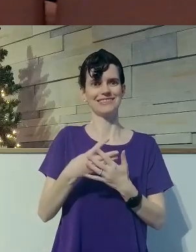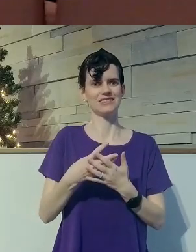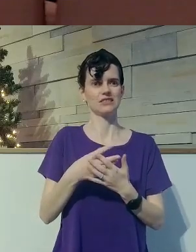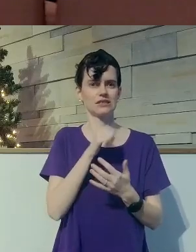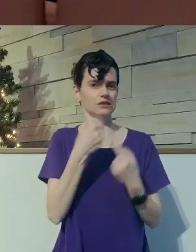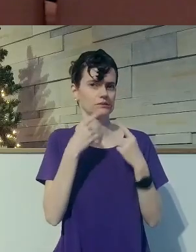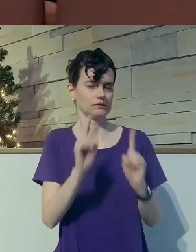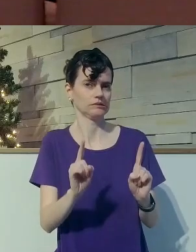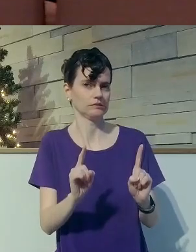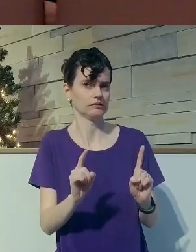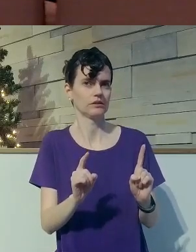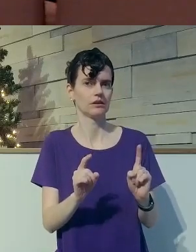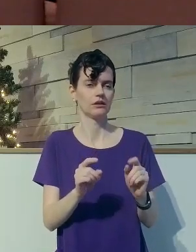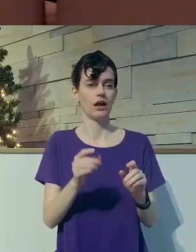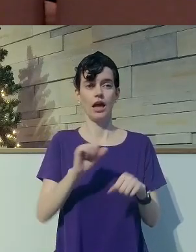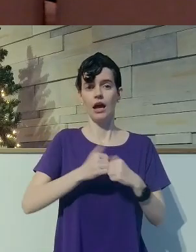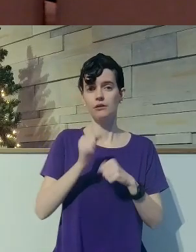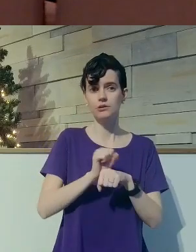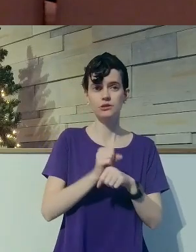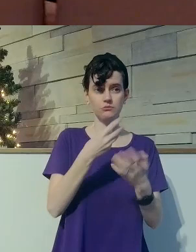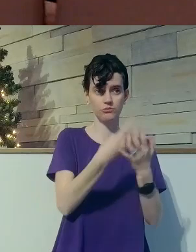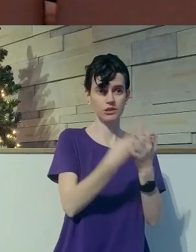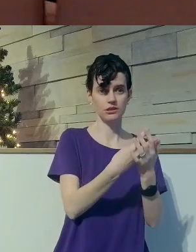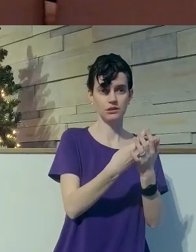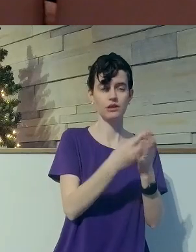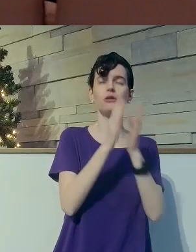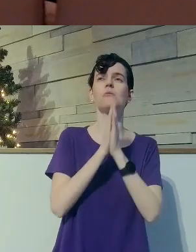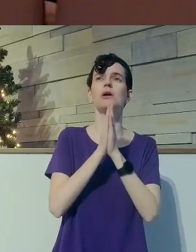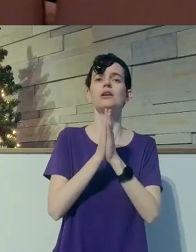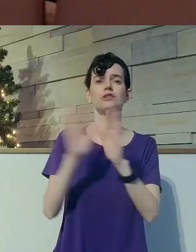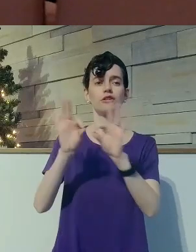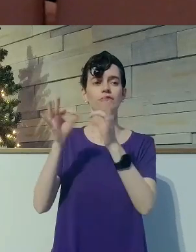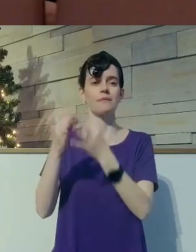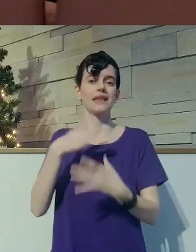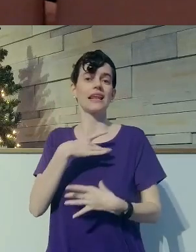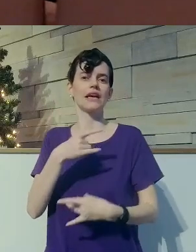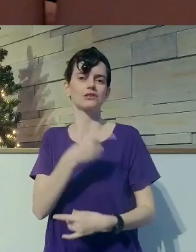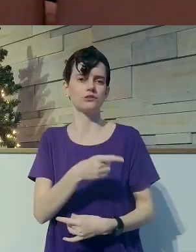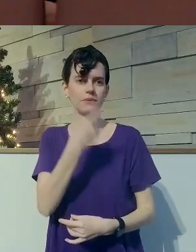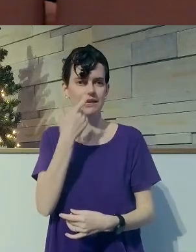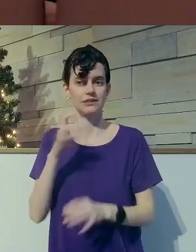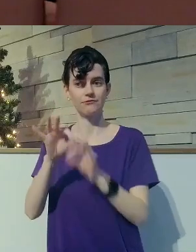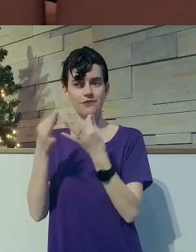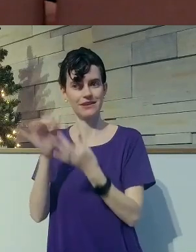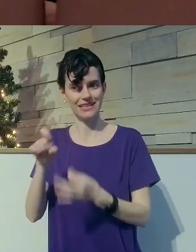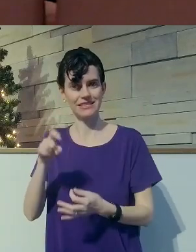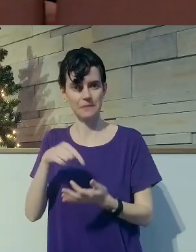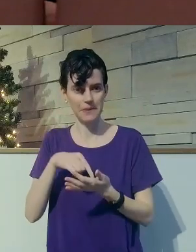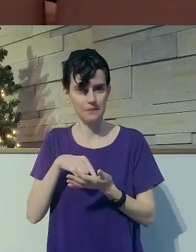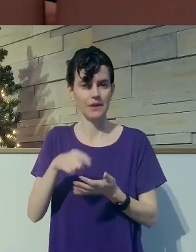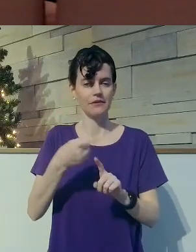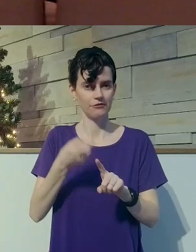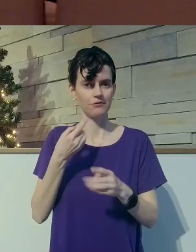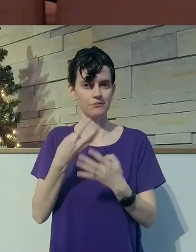works. The way it worked was you'd be put in prison and you prayed that your family liked you because they're the ones that have got to pay you out of the